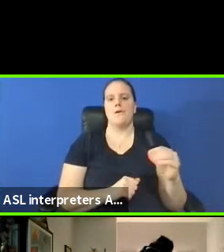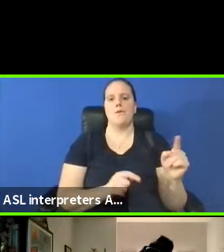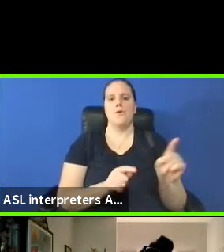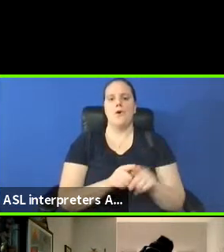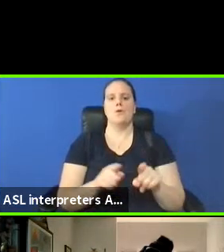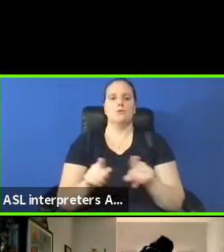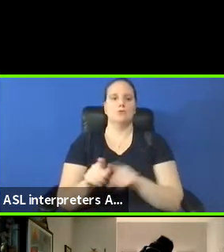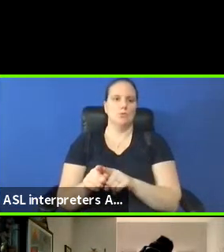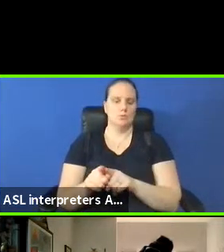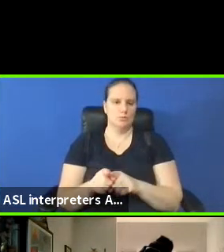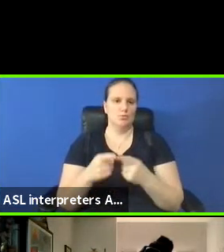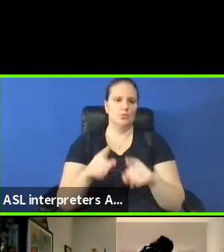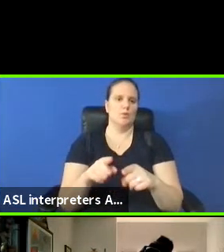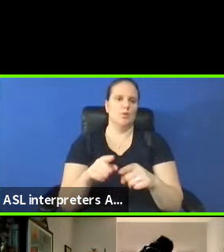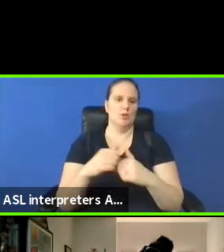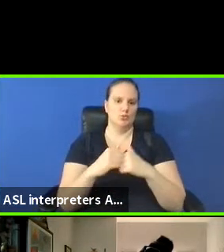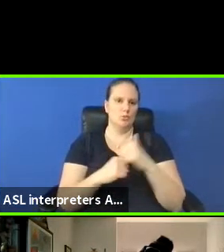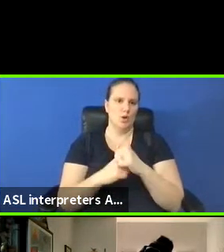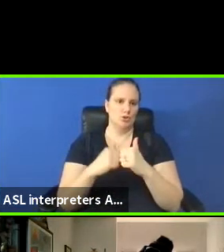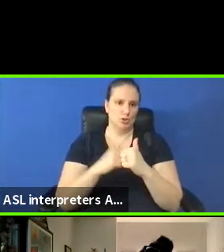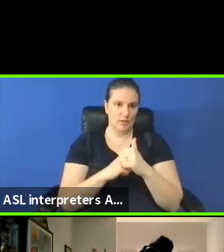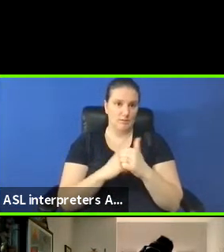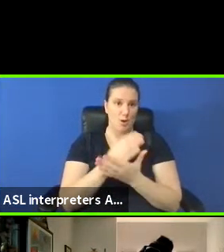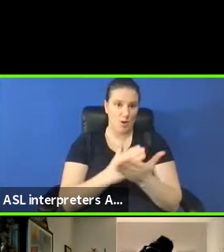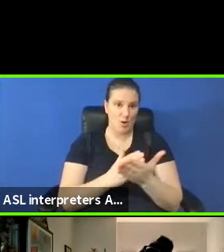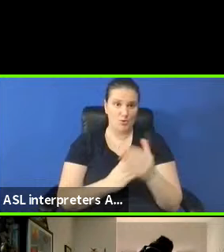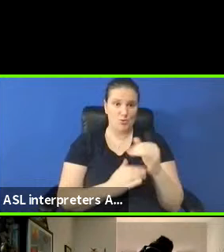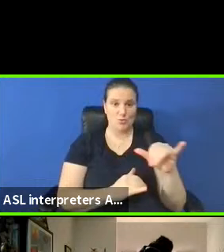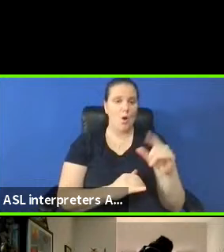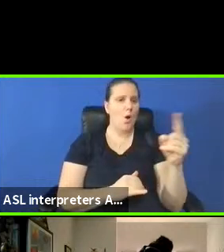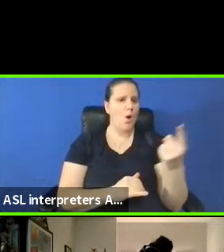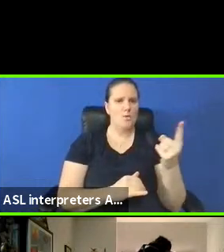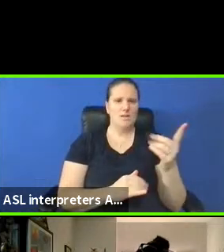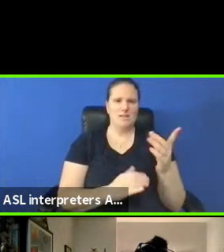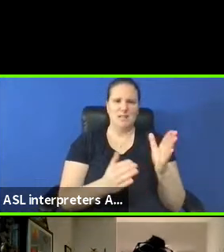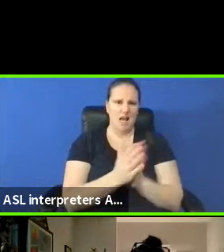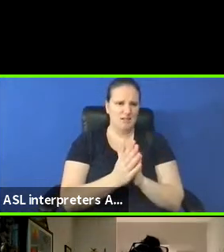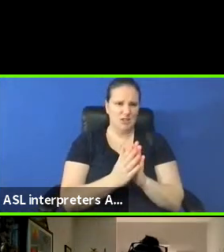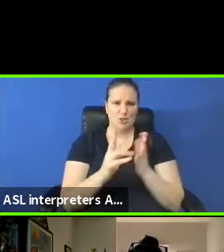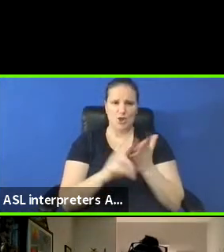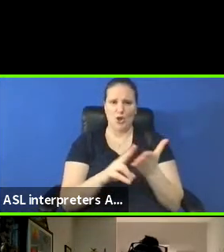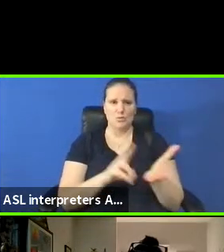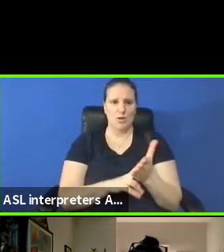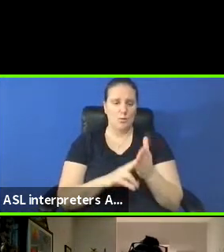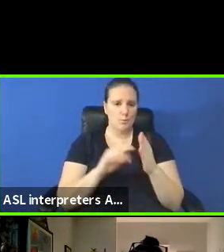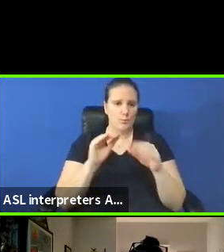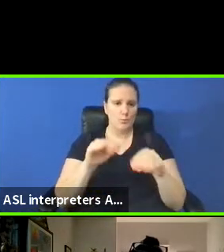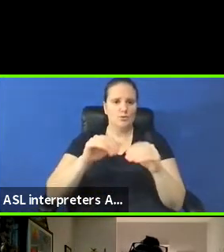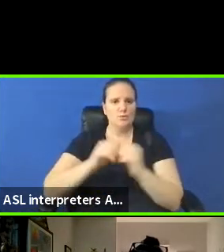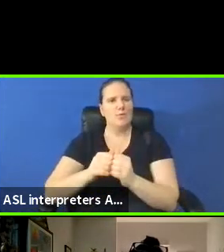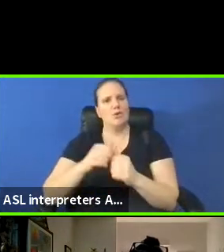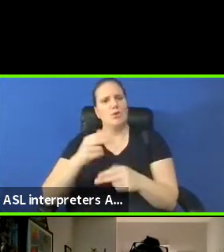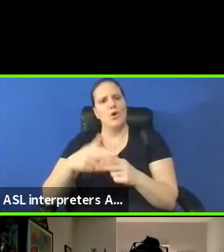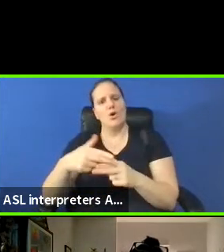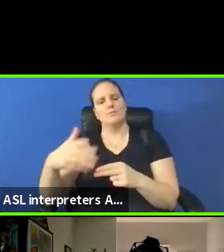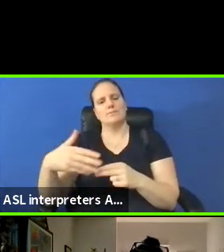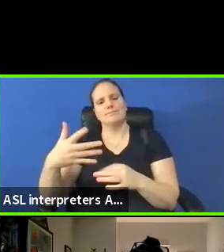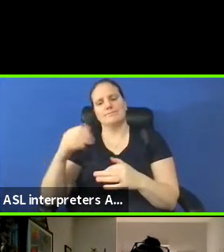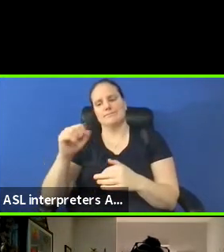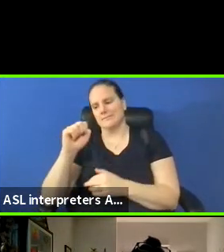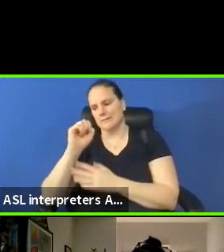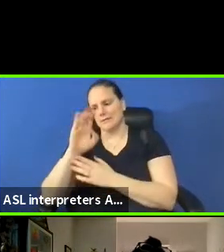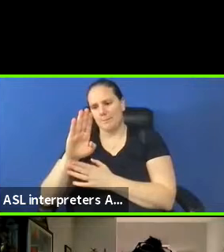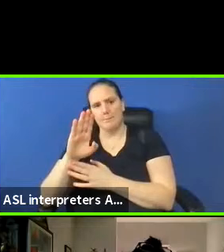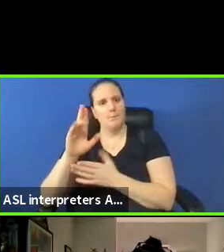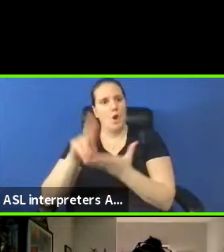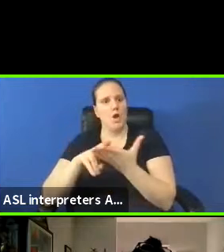as during the construction phase, always asking contractors to put together what's called a